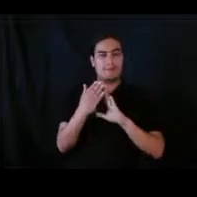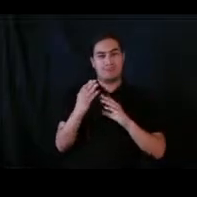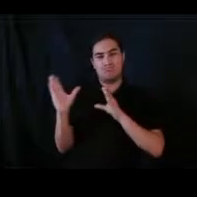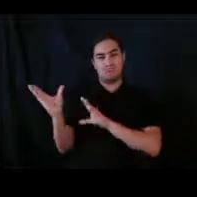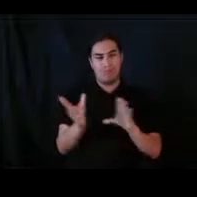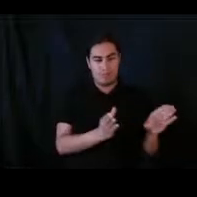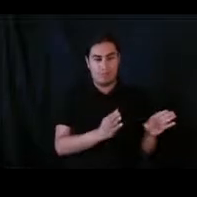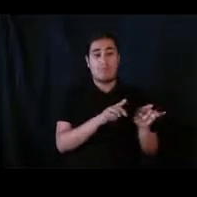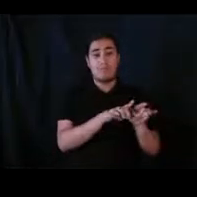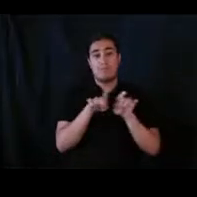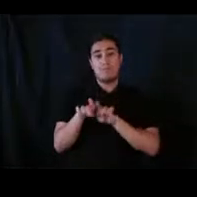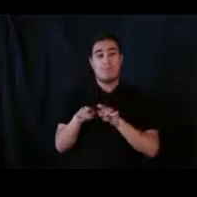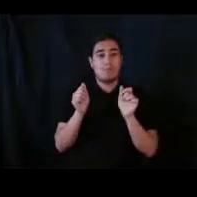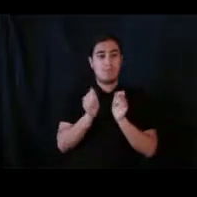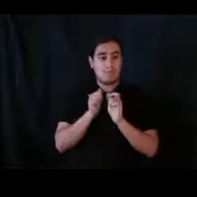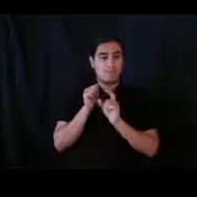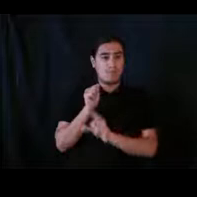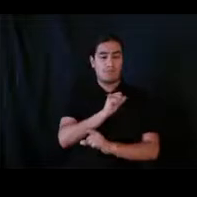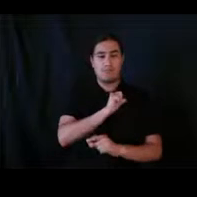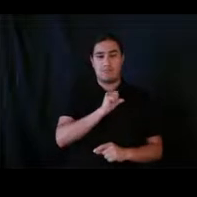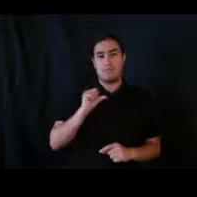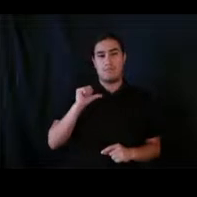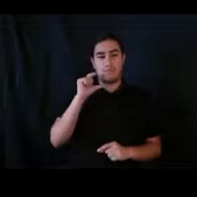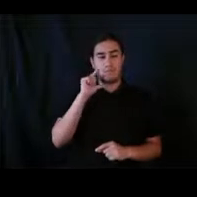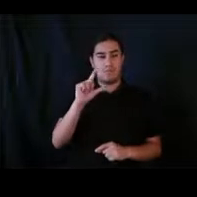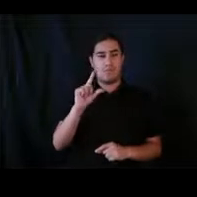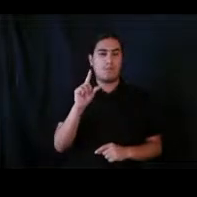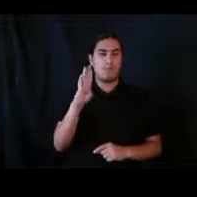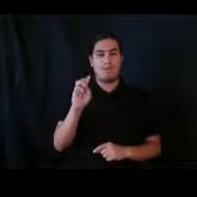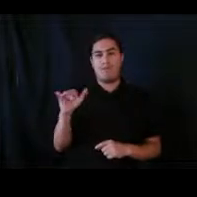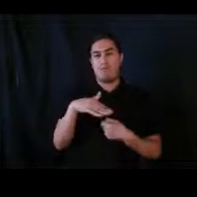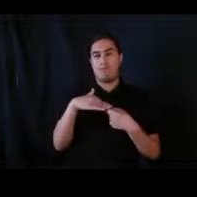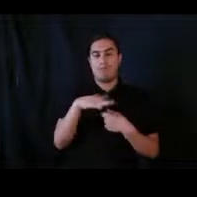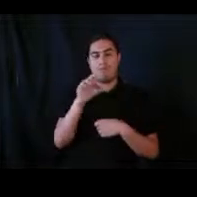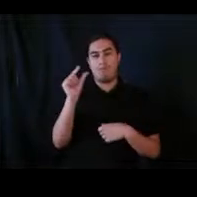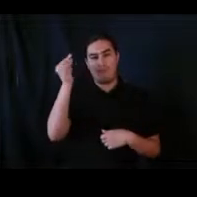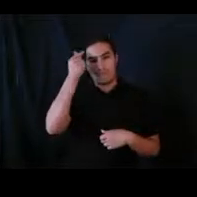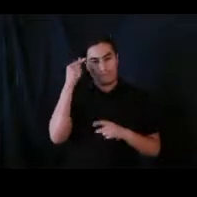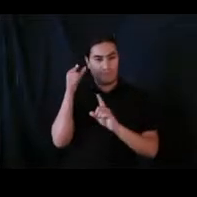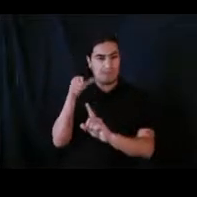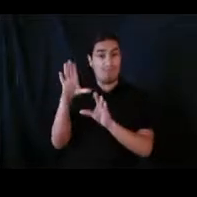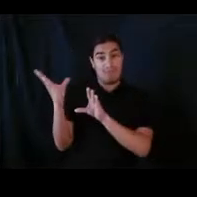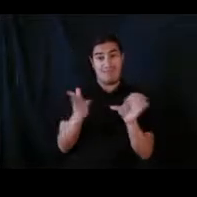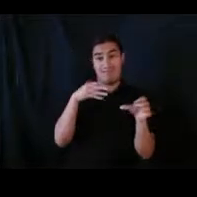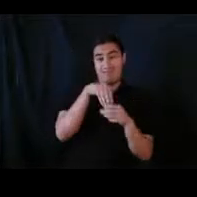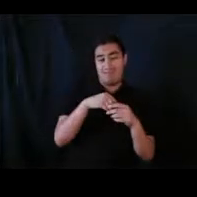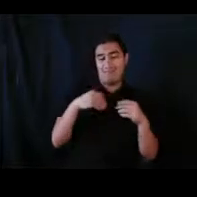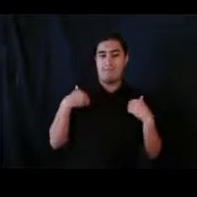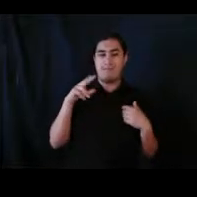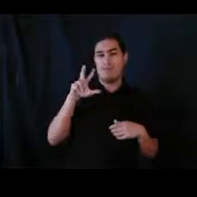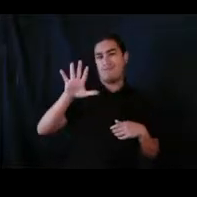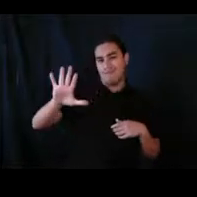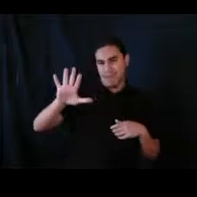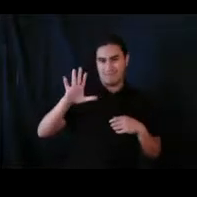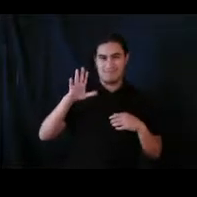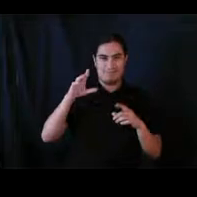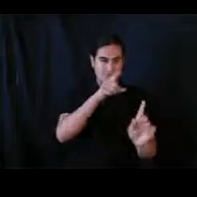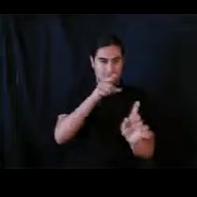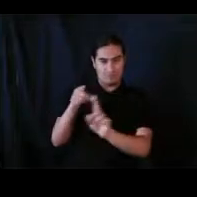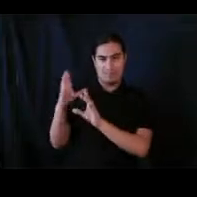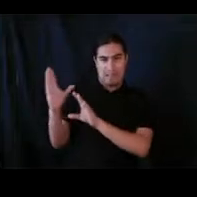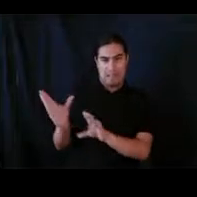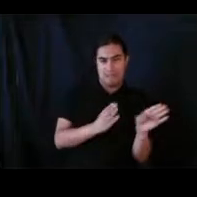mtc and the associate association of bay area governments the plan contains uh it's comprised of 35 strategies